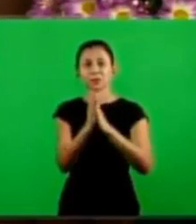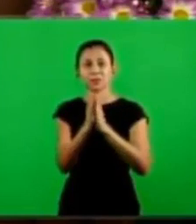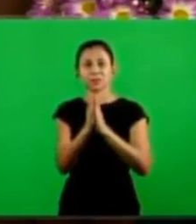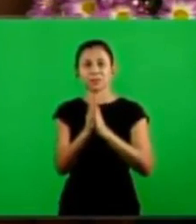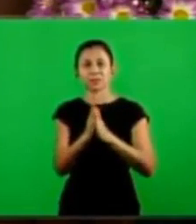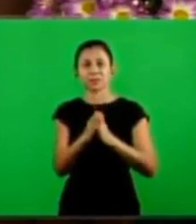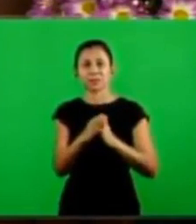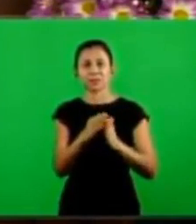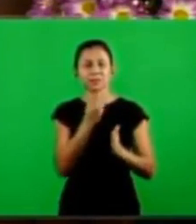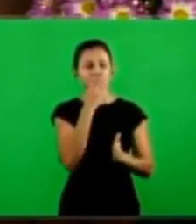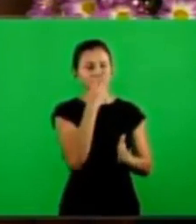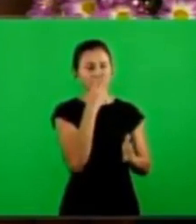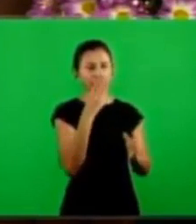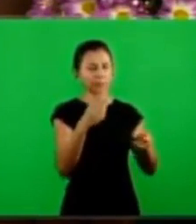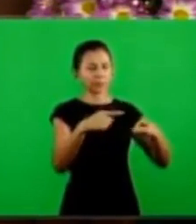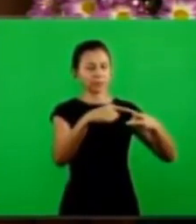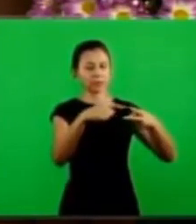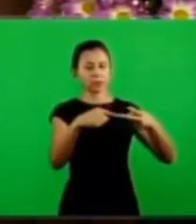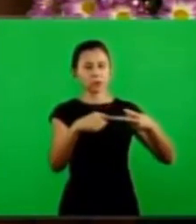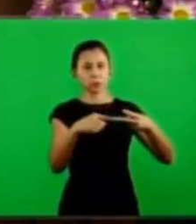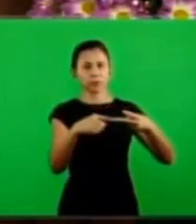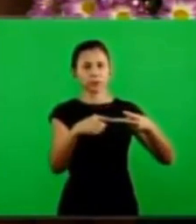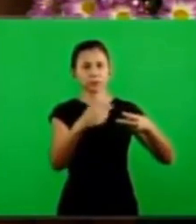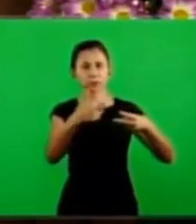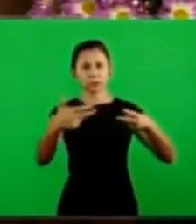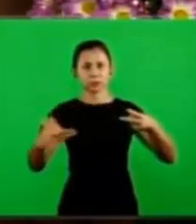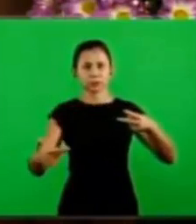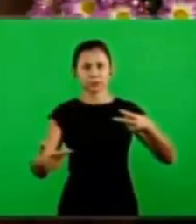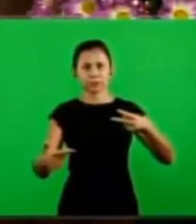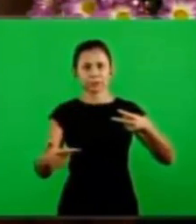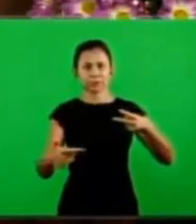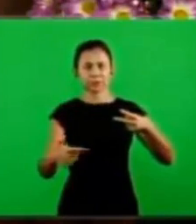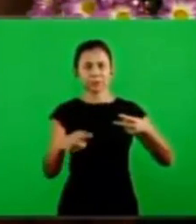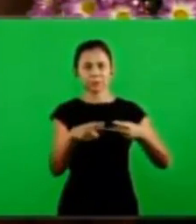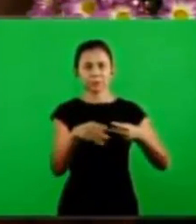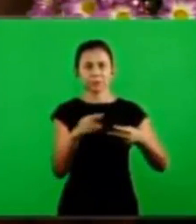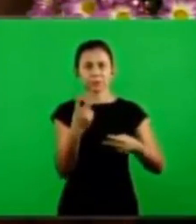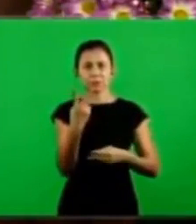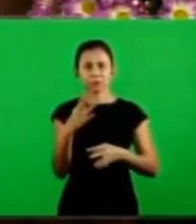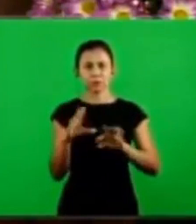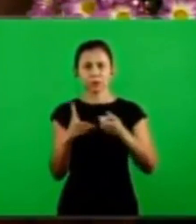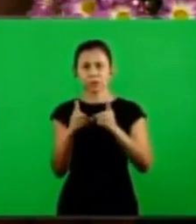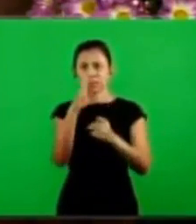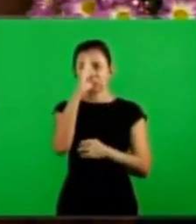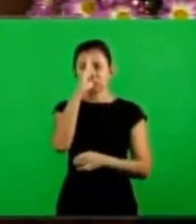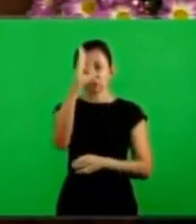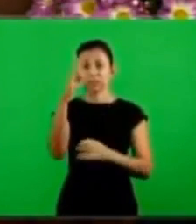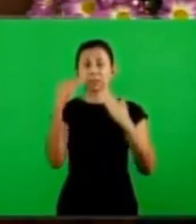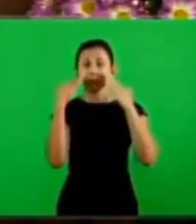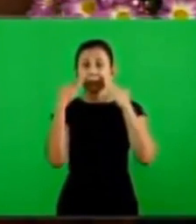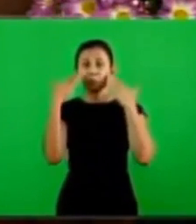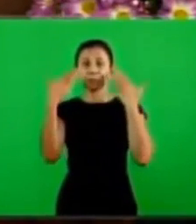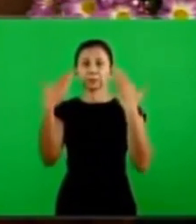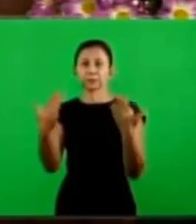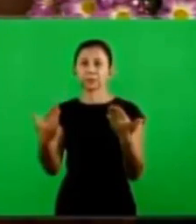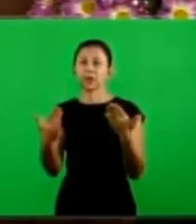with Mary, he revealed himself in two aspects, and now it's complete, three